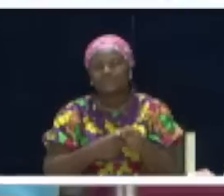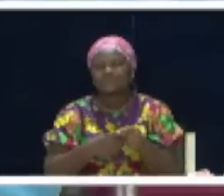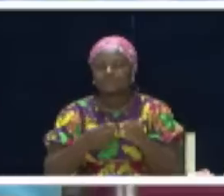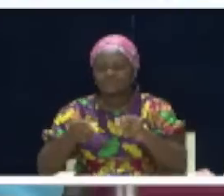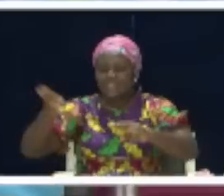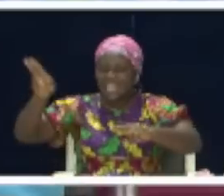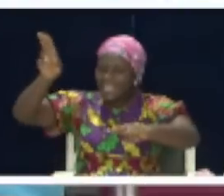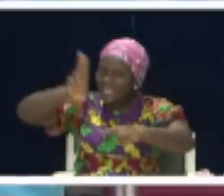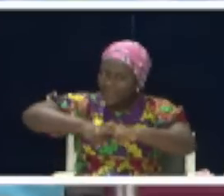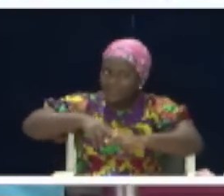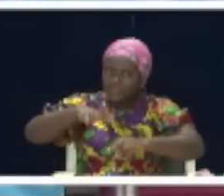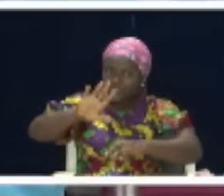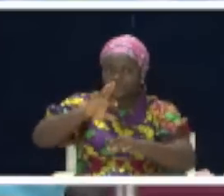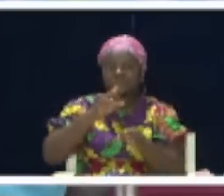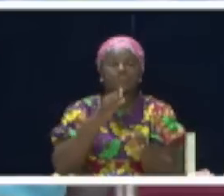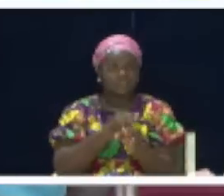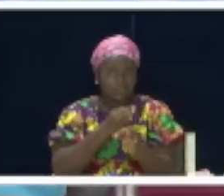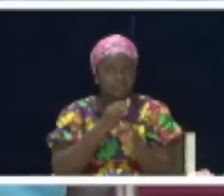increase your faith.